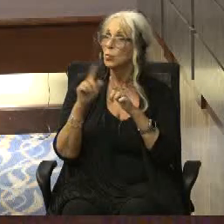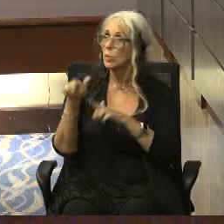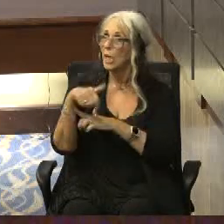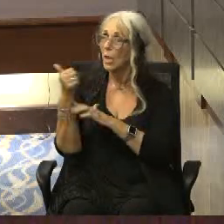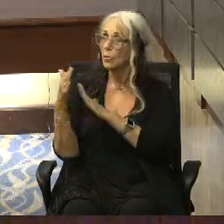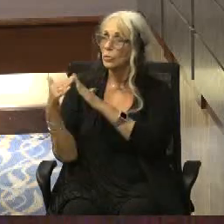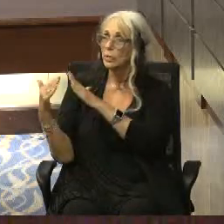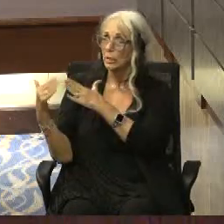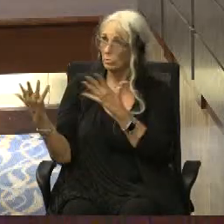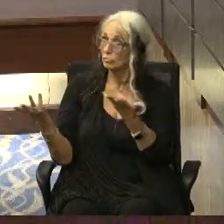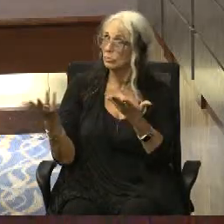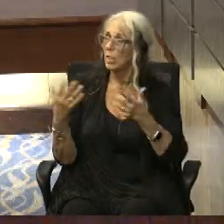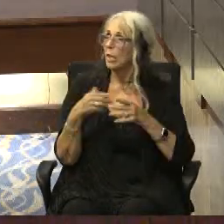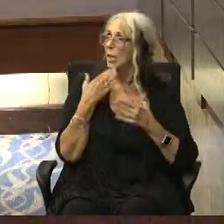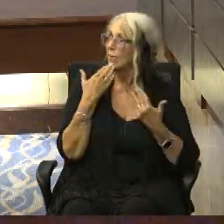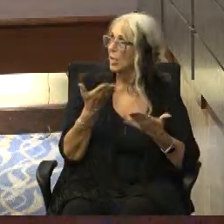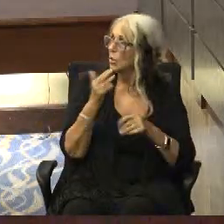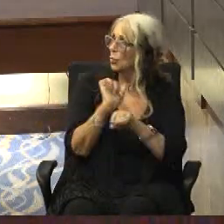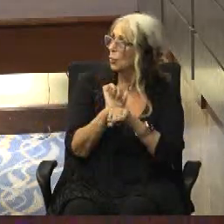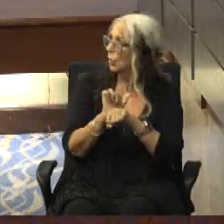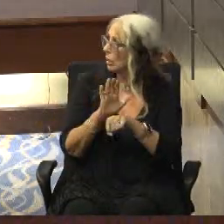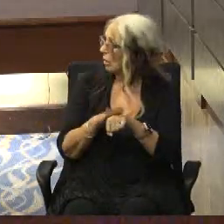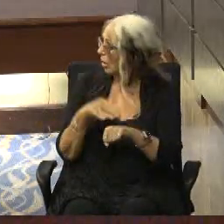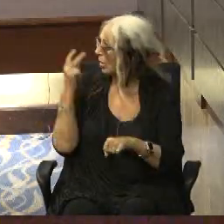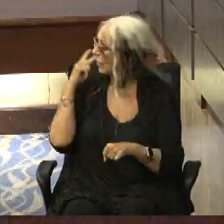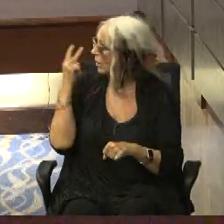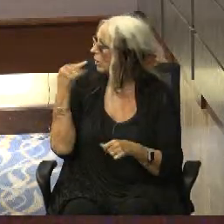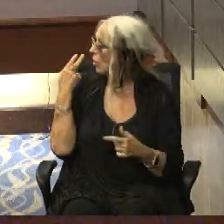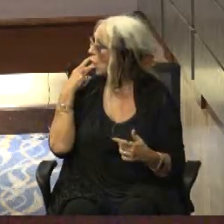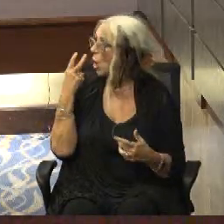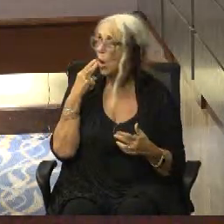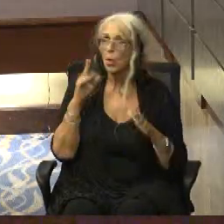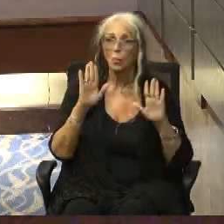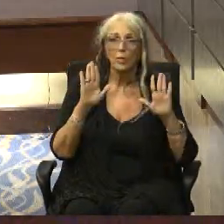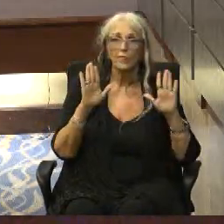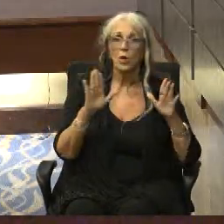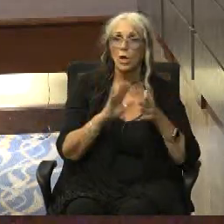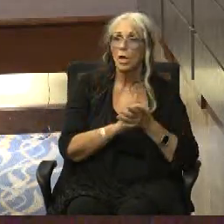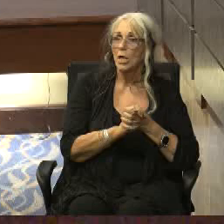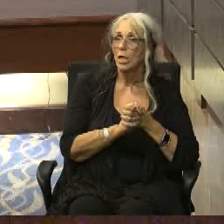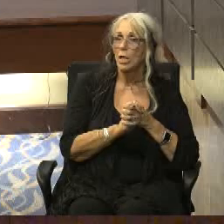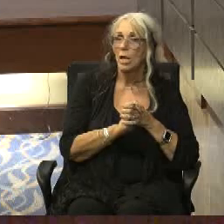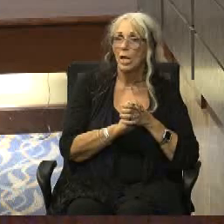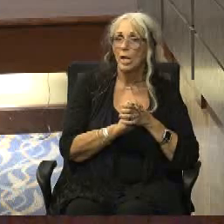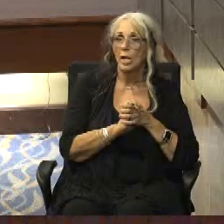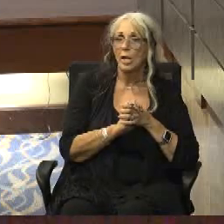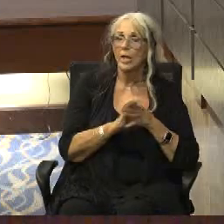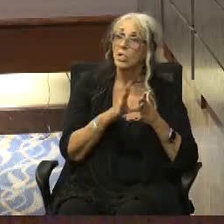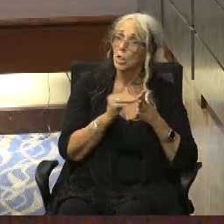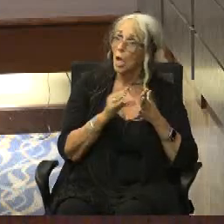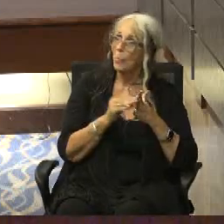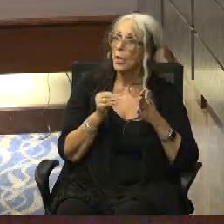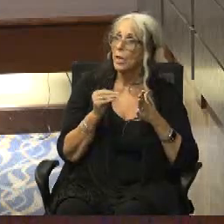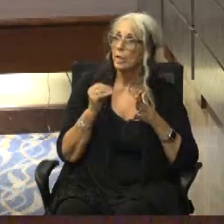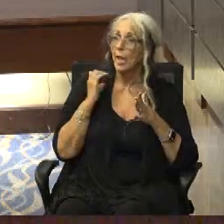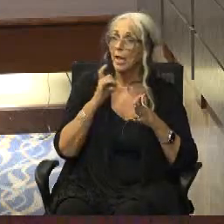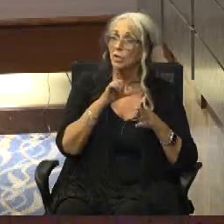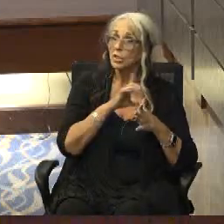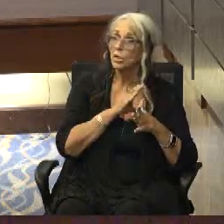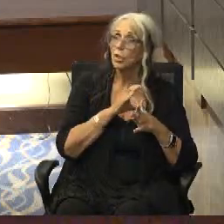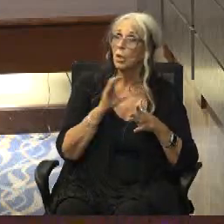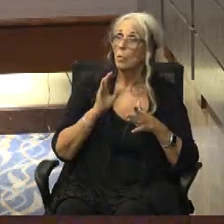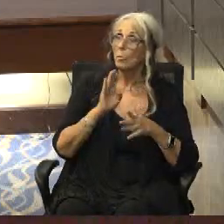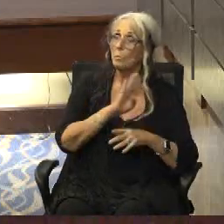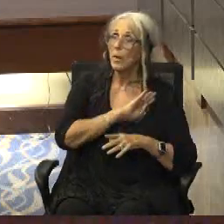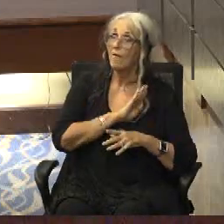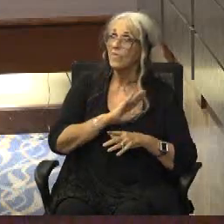the work on this. I think it looks great. I think to echo Councilwoman Barefield's comment of